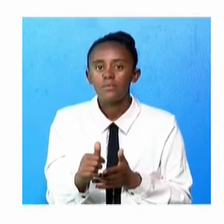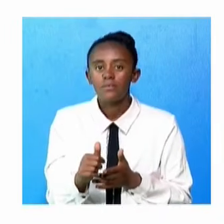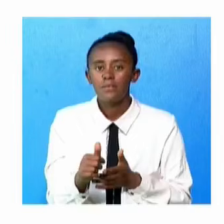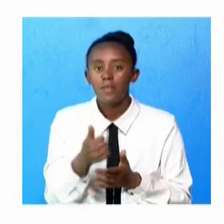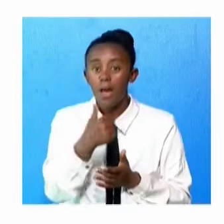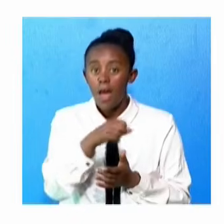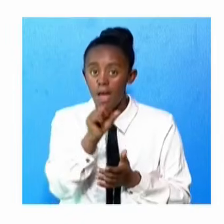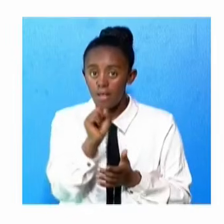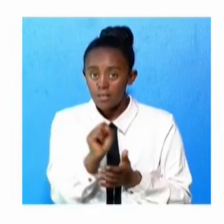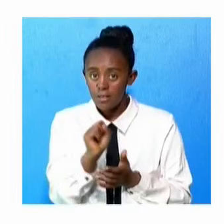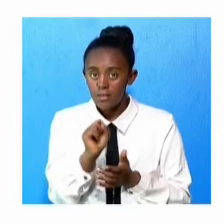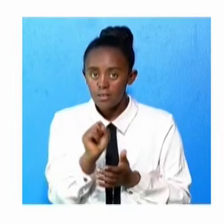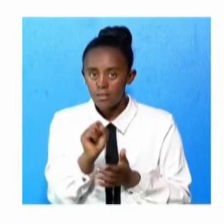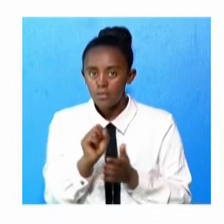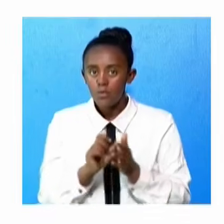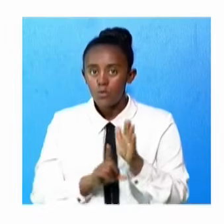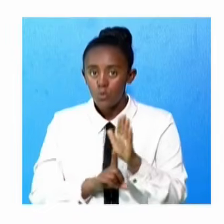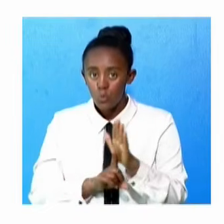as